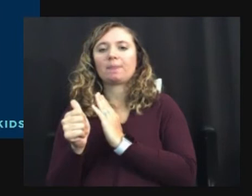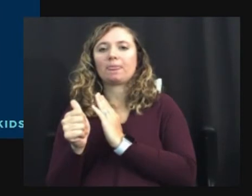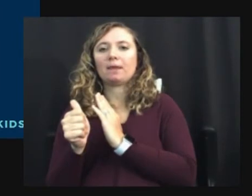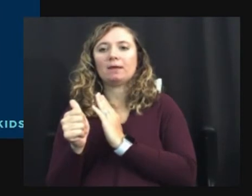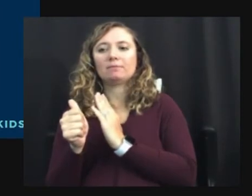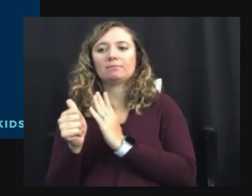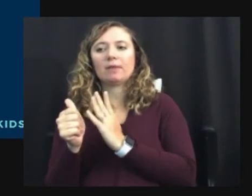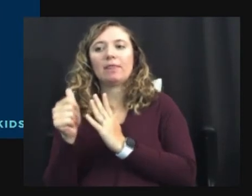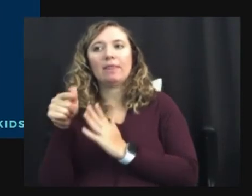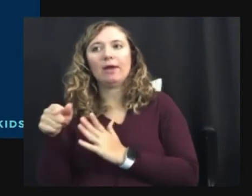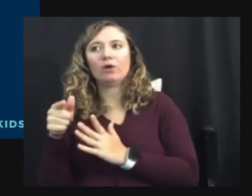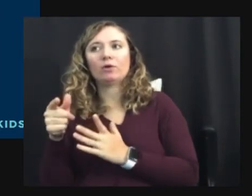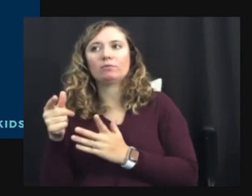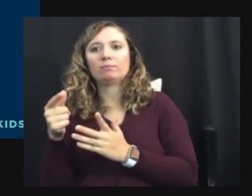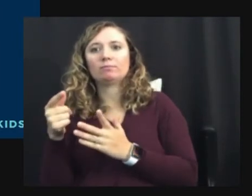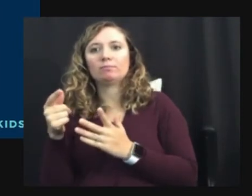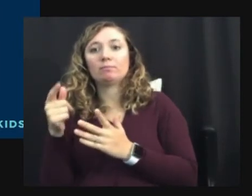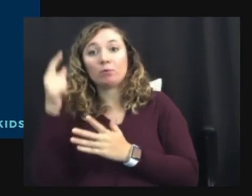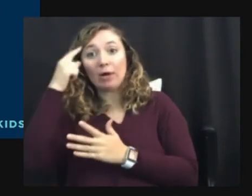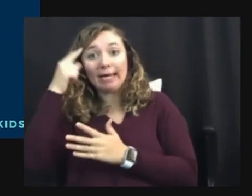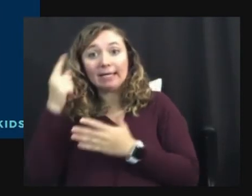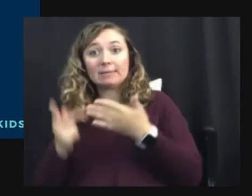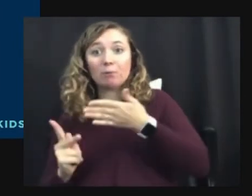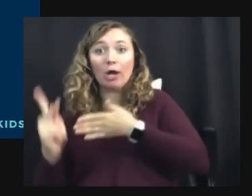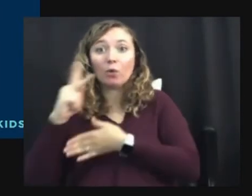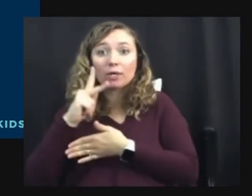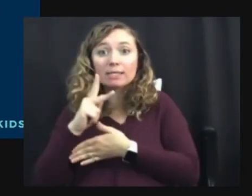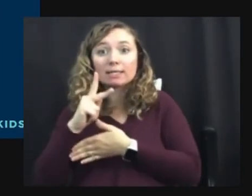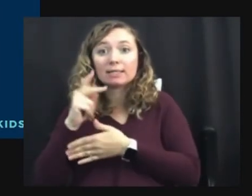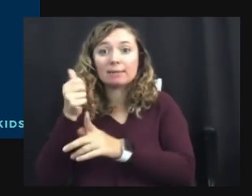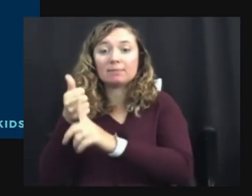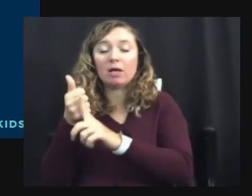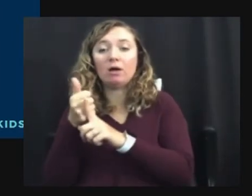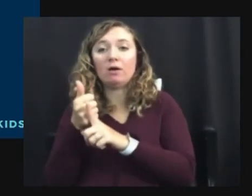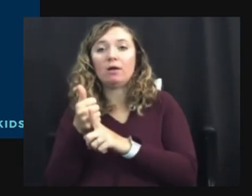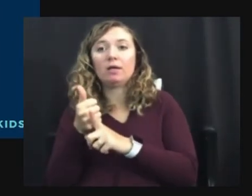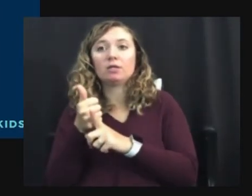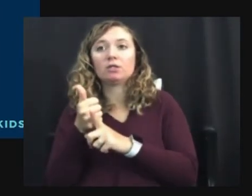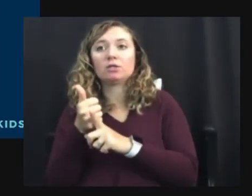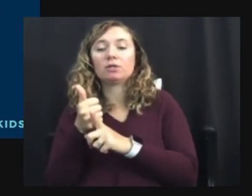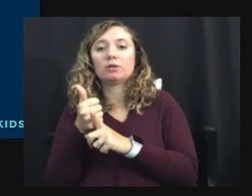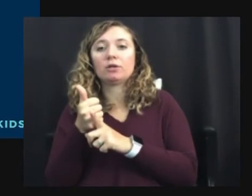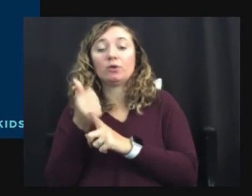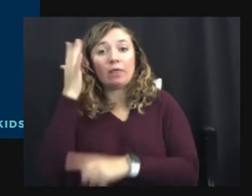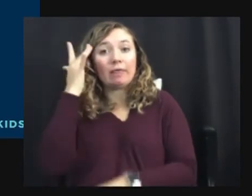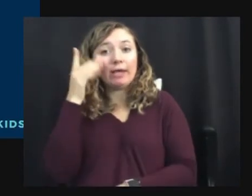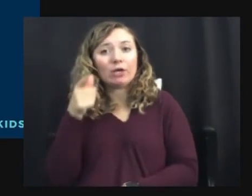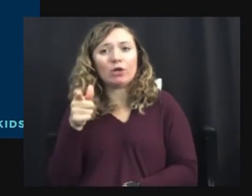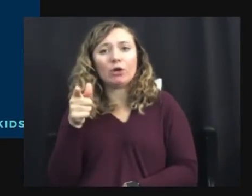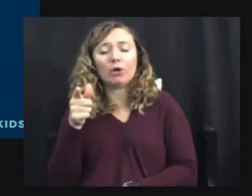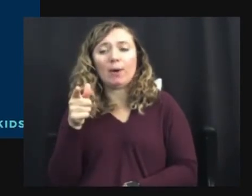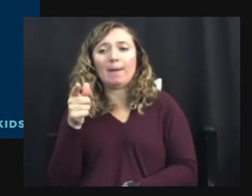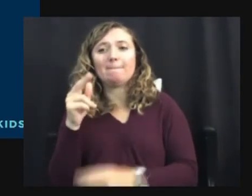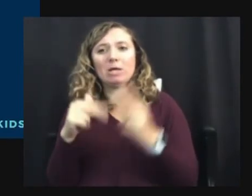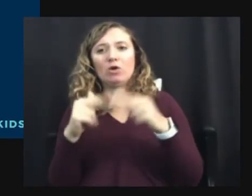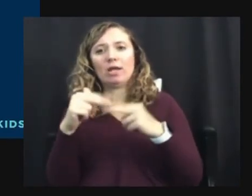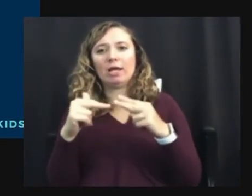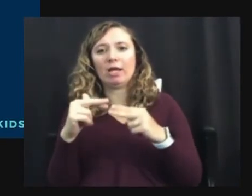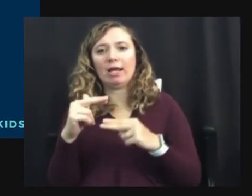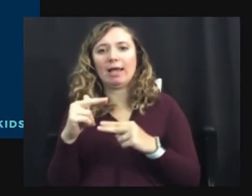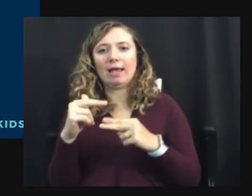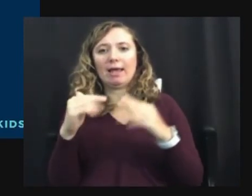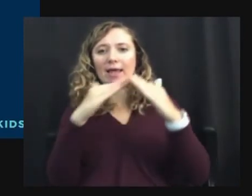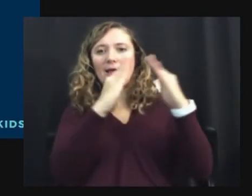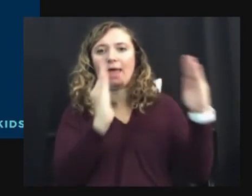brain is saying. We're supposed to be doing this right now because you think you're building a row house, but you're really building a